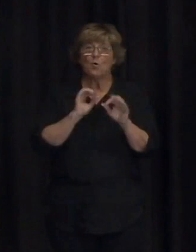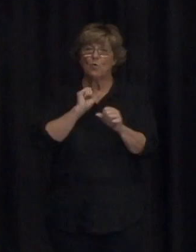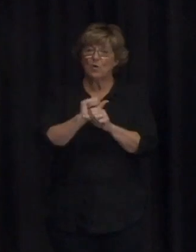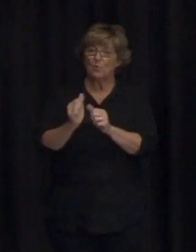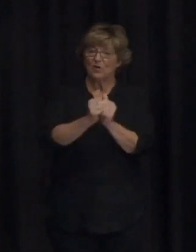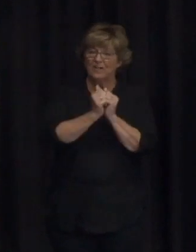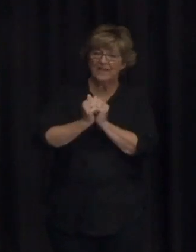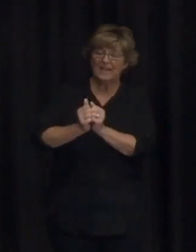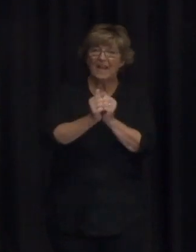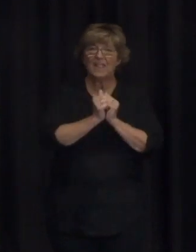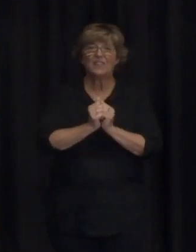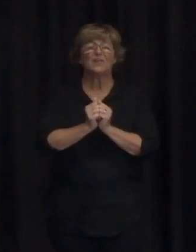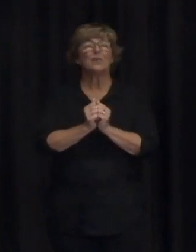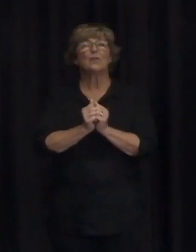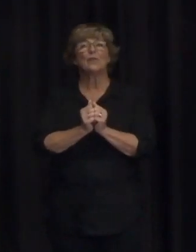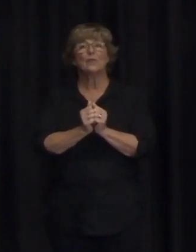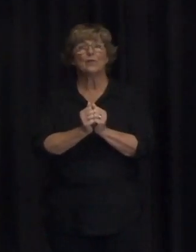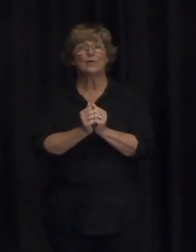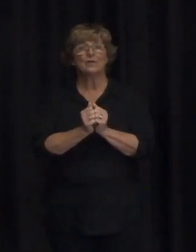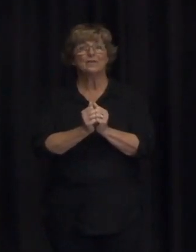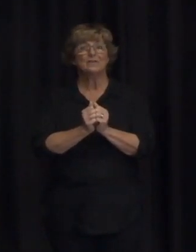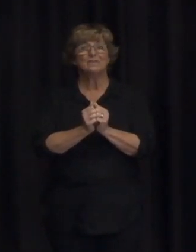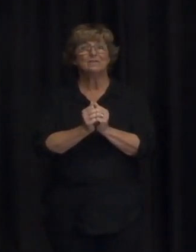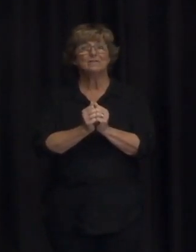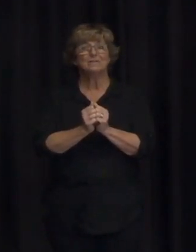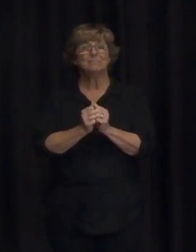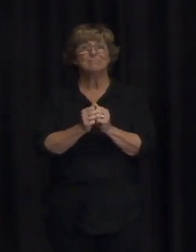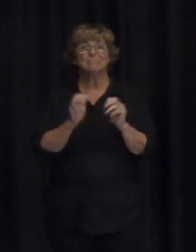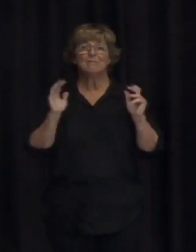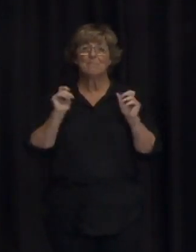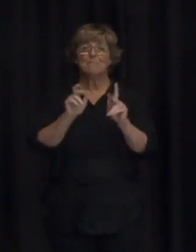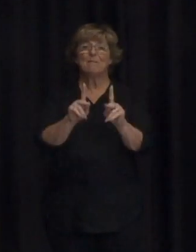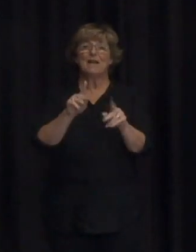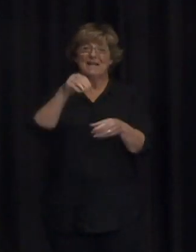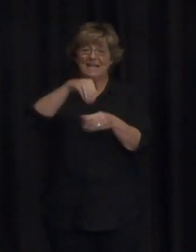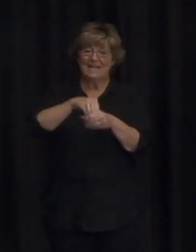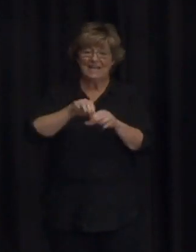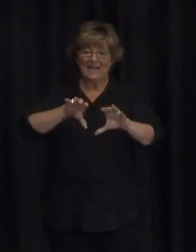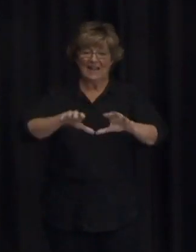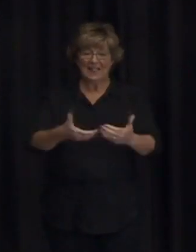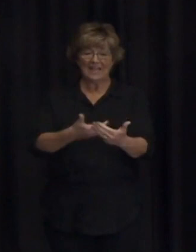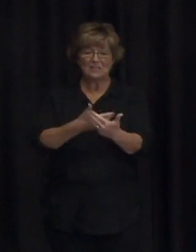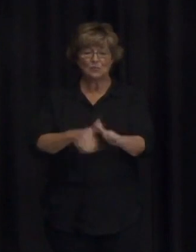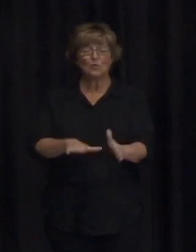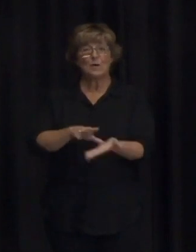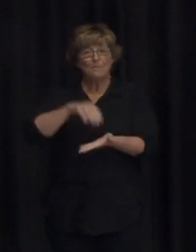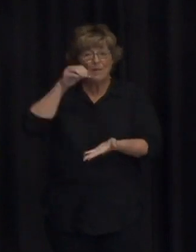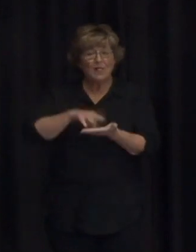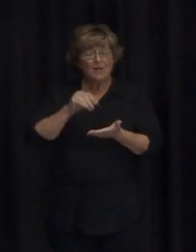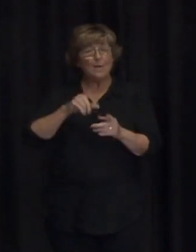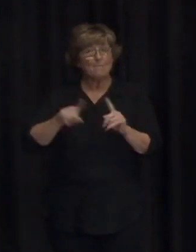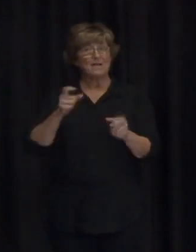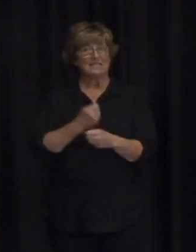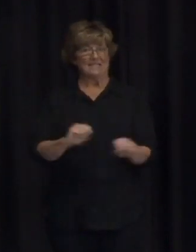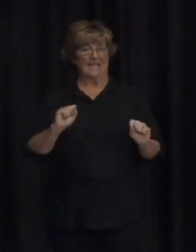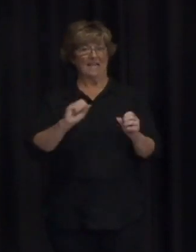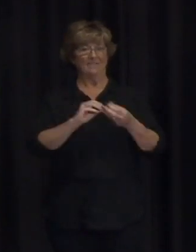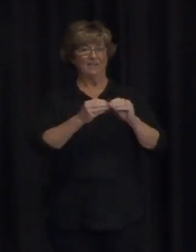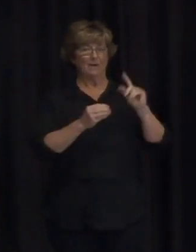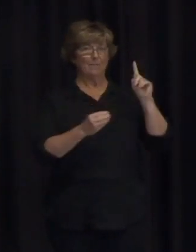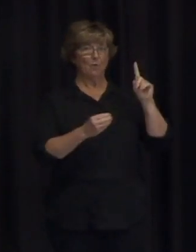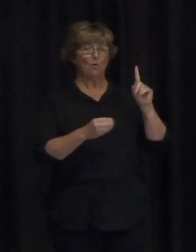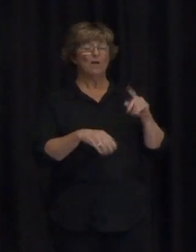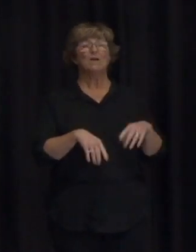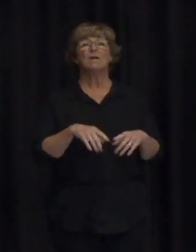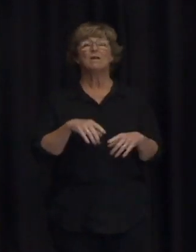together to try to bring back in-person learning in a safe manner, because we also need to understand that our teachers and staff